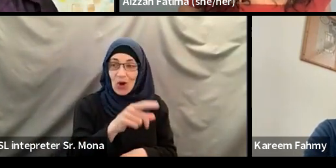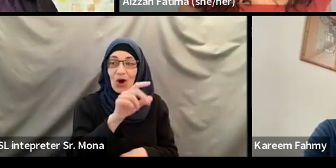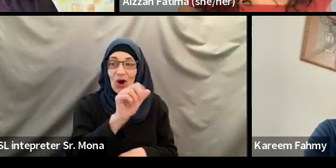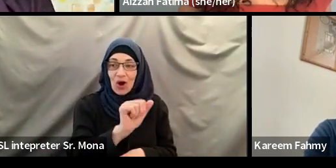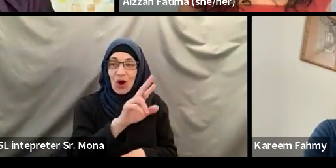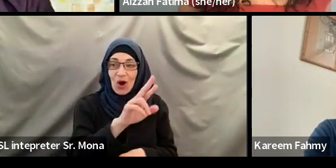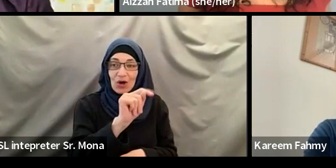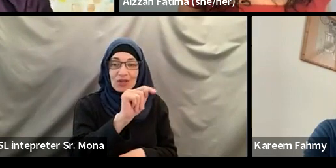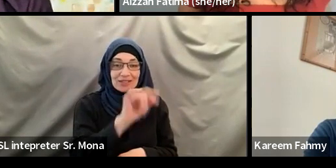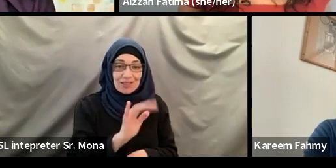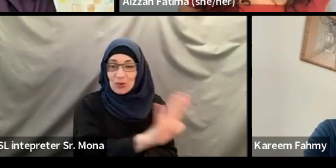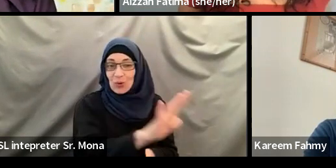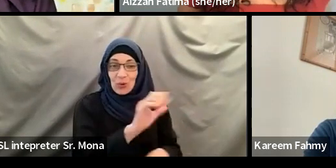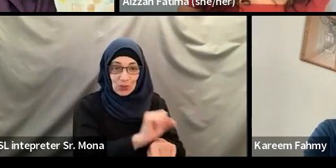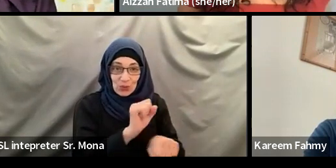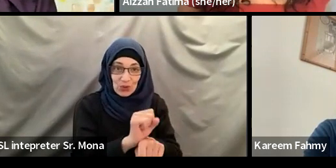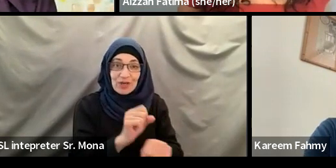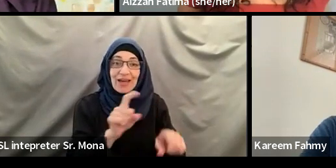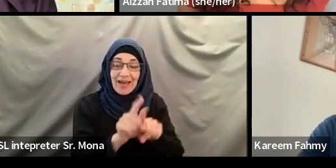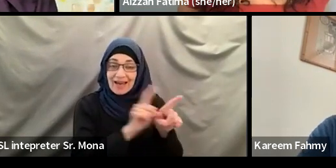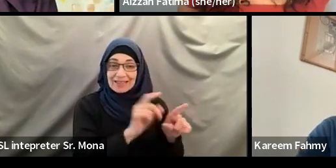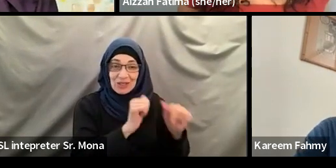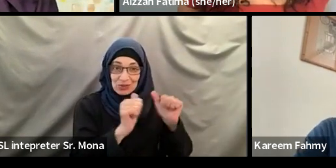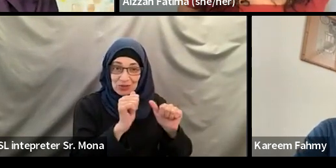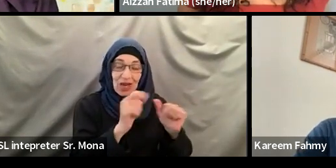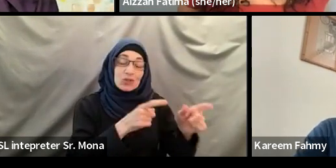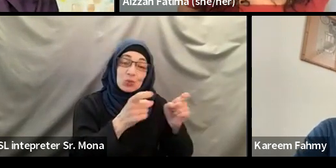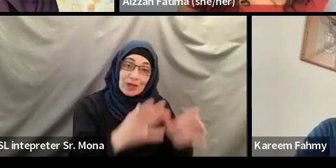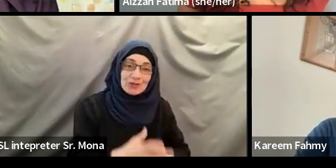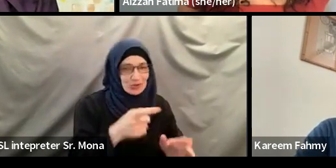play, which is up out there right now. Thanks.